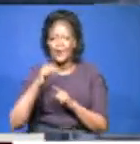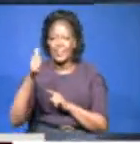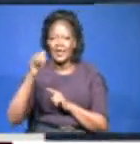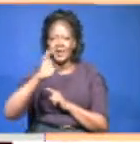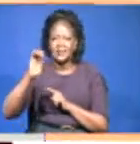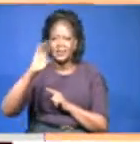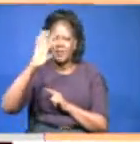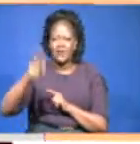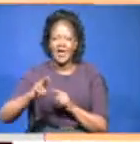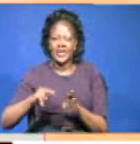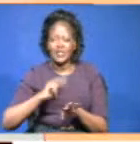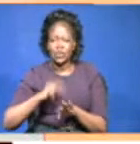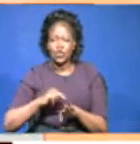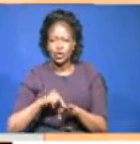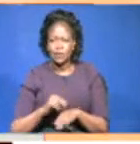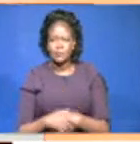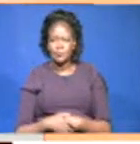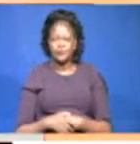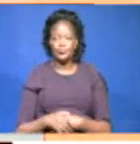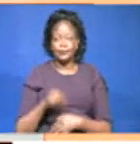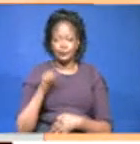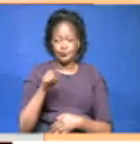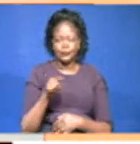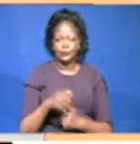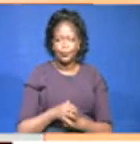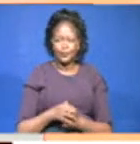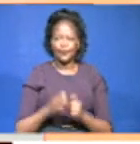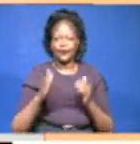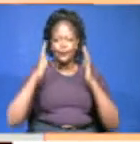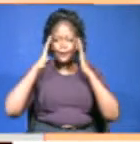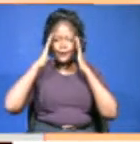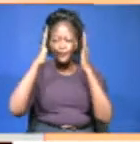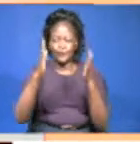African nations. This plan is basically focused